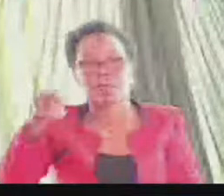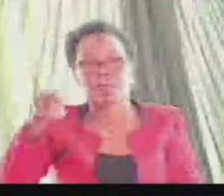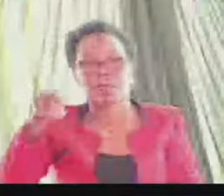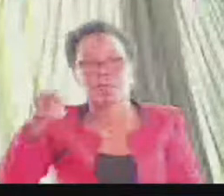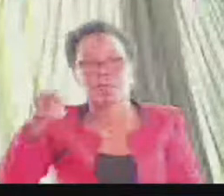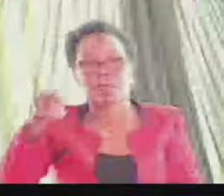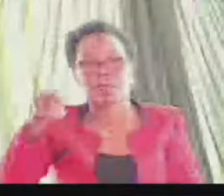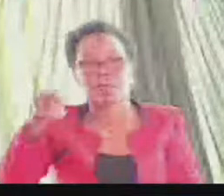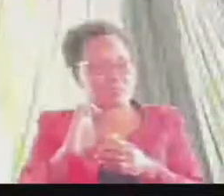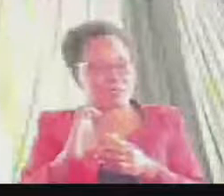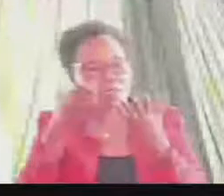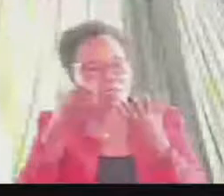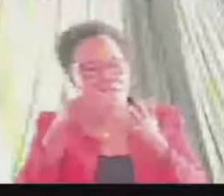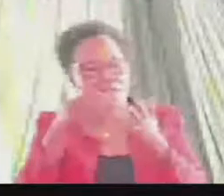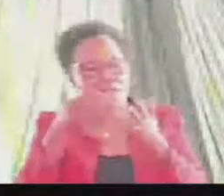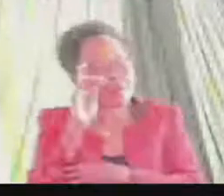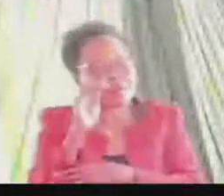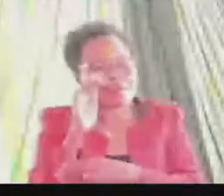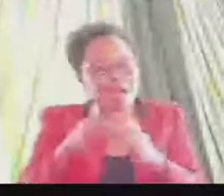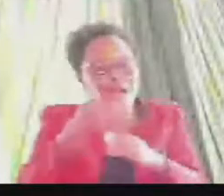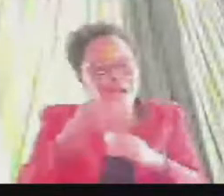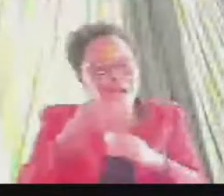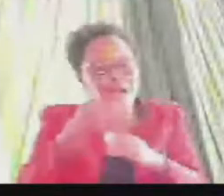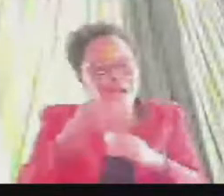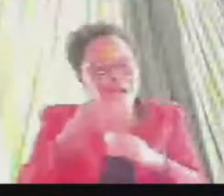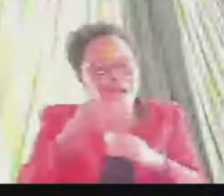beyond the round table discussions, how